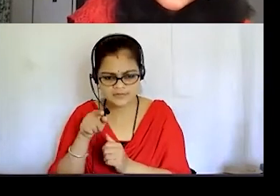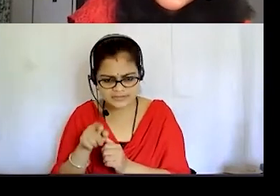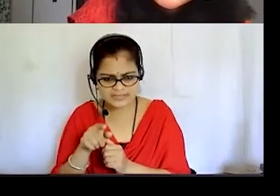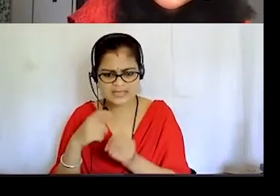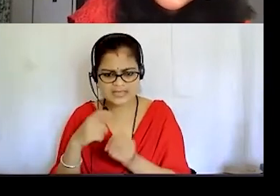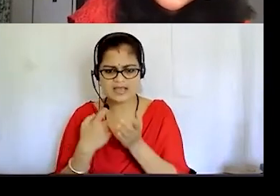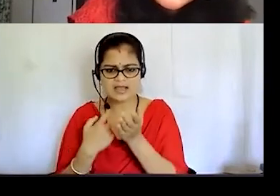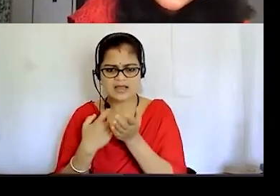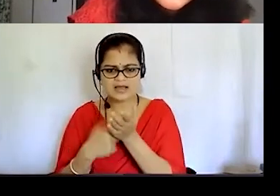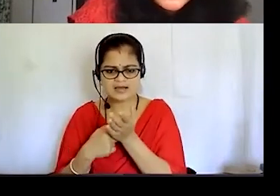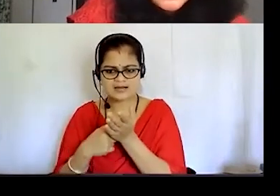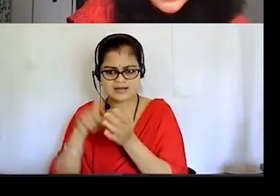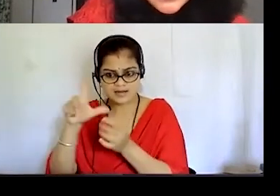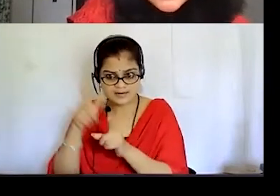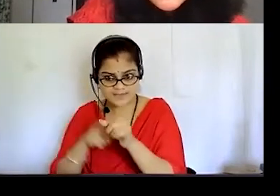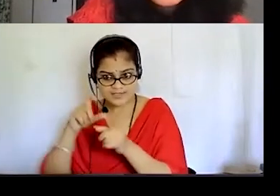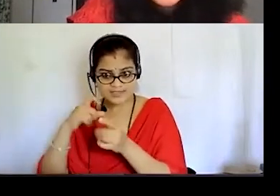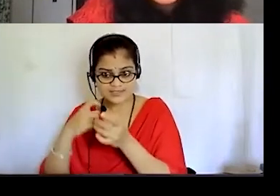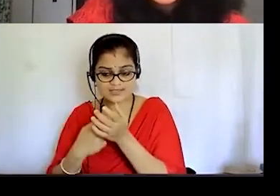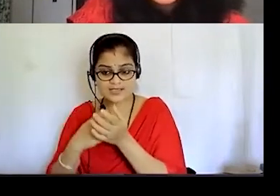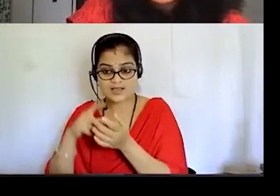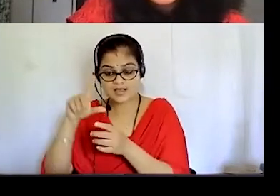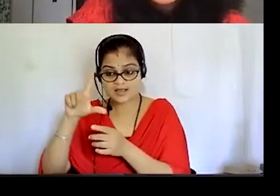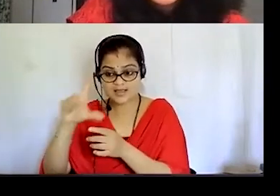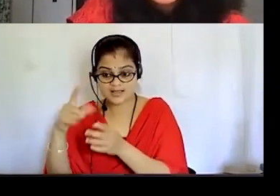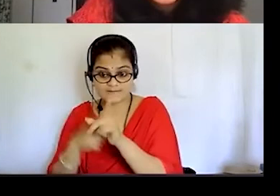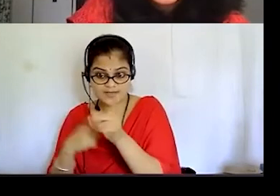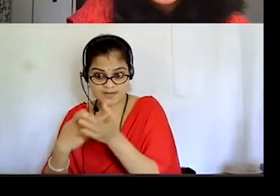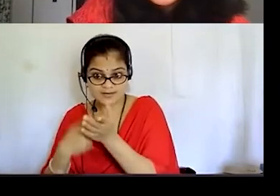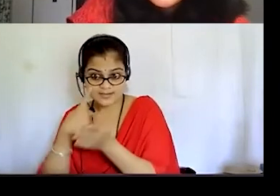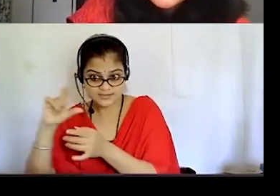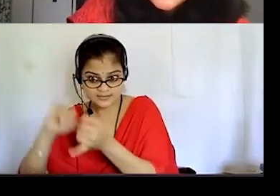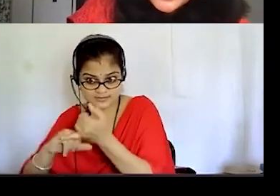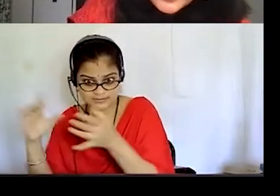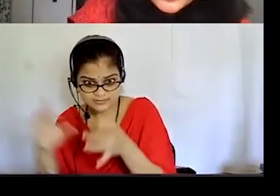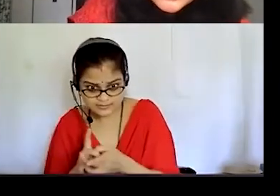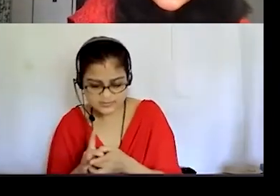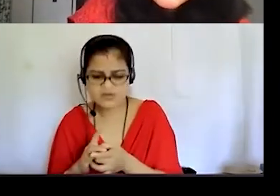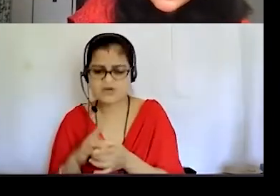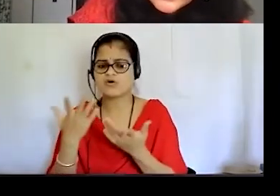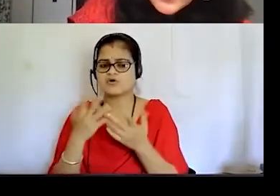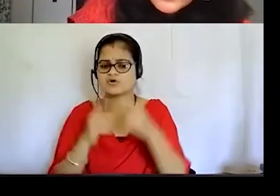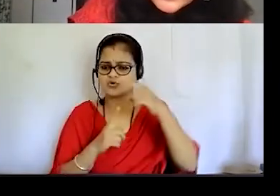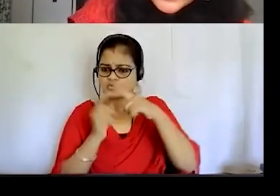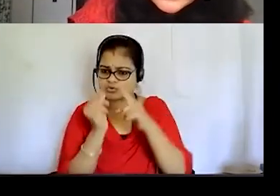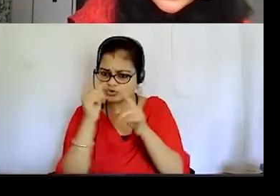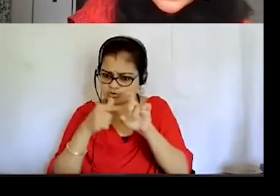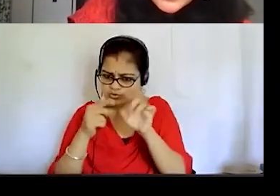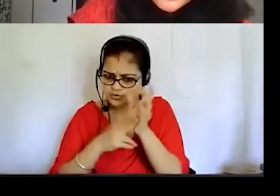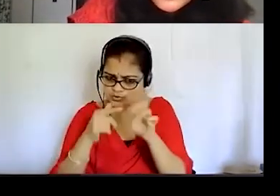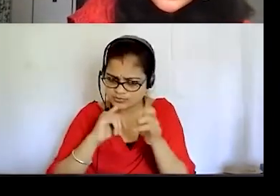has multiple meanings and hence finds its home in many hearts? Are they tunes laced around the